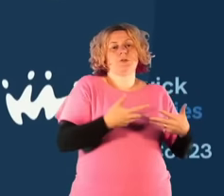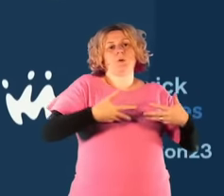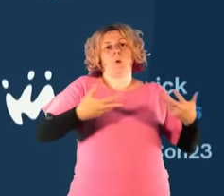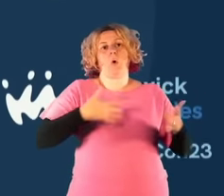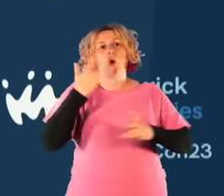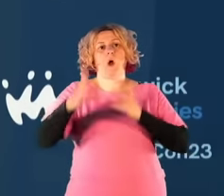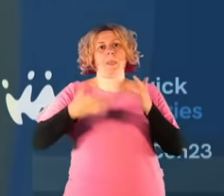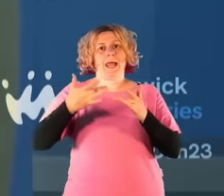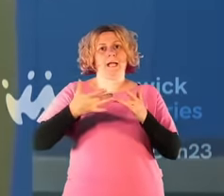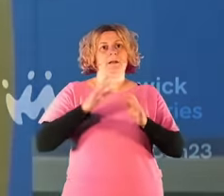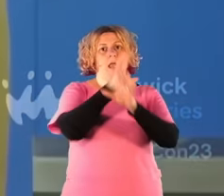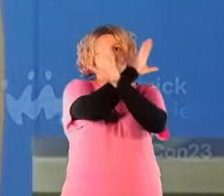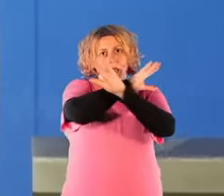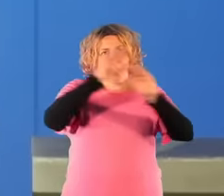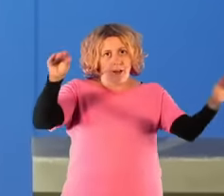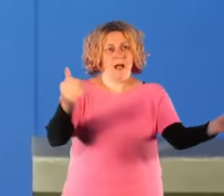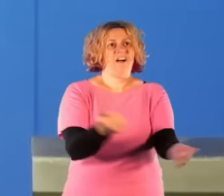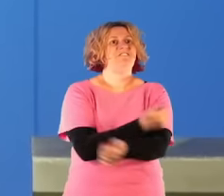of notices.